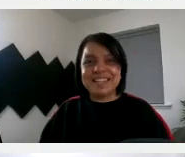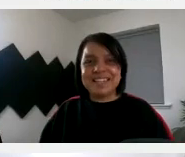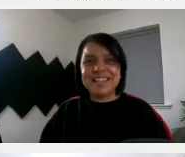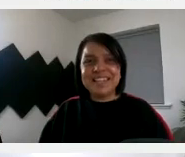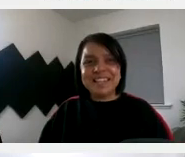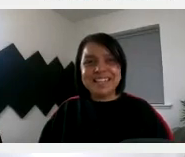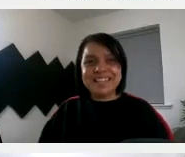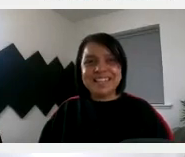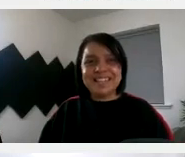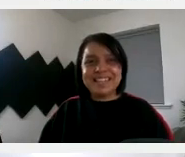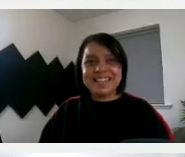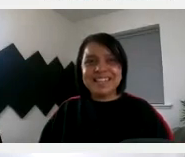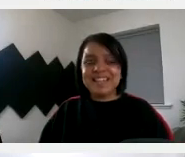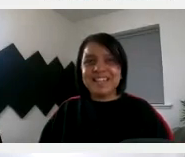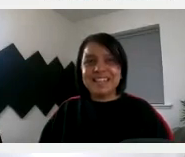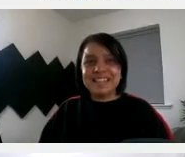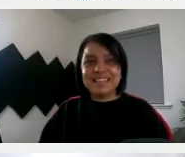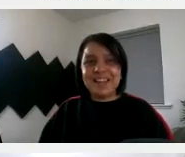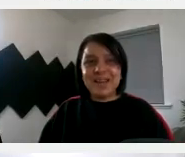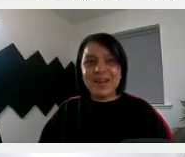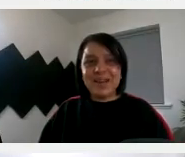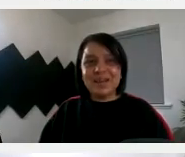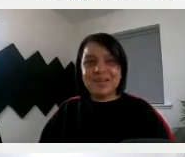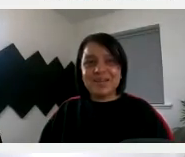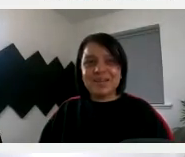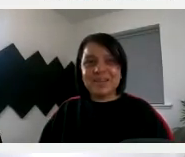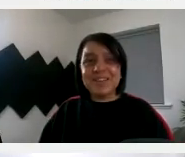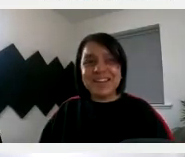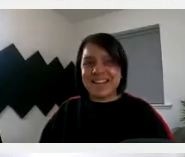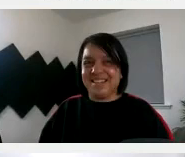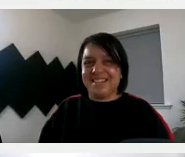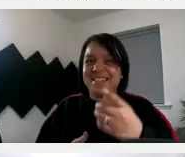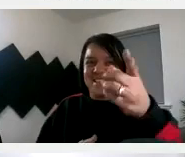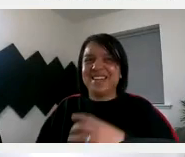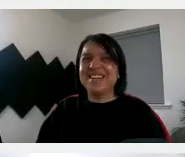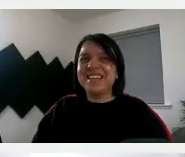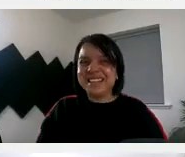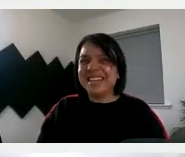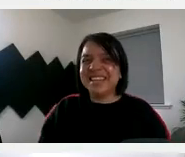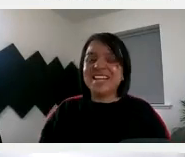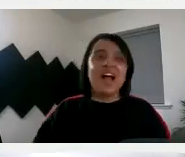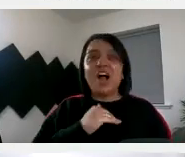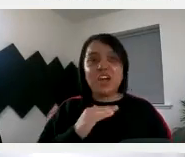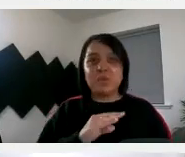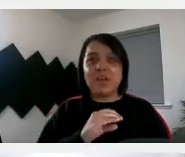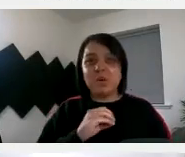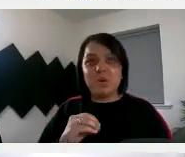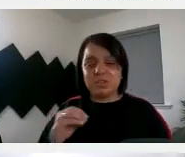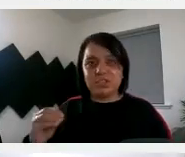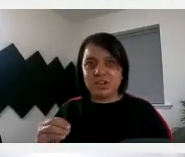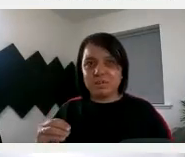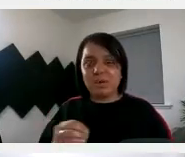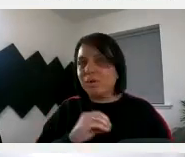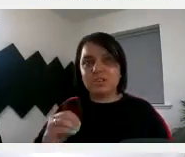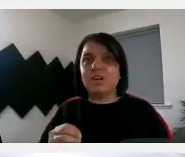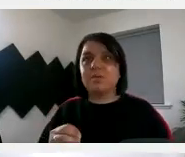yes? No, I don't swear. I don't swear. Really now? Yes, you do. I swear all the